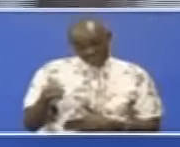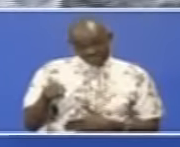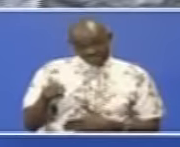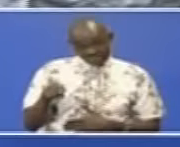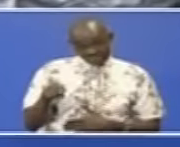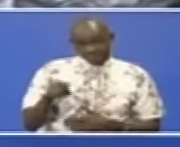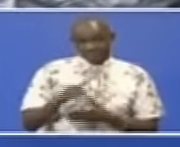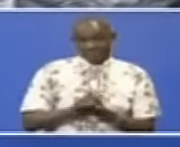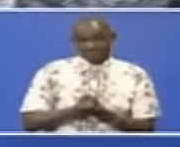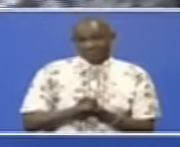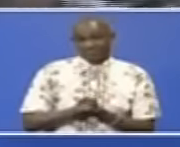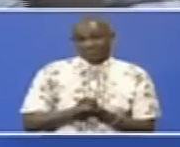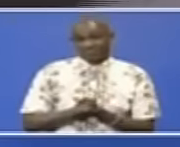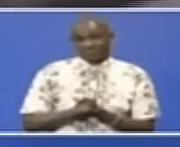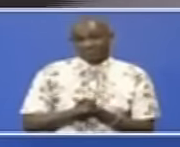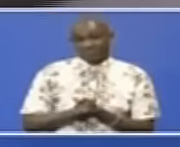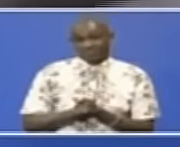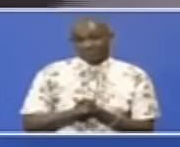body.